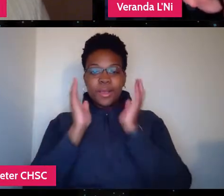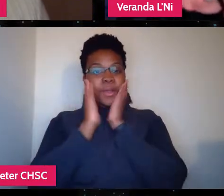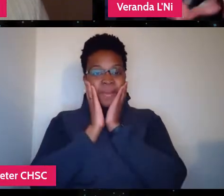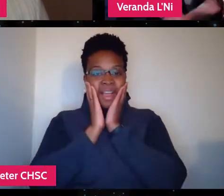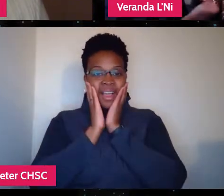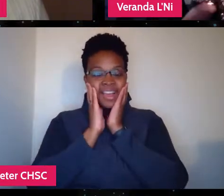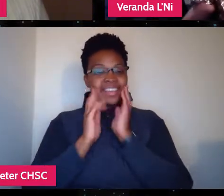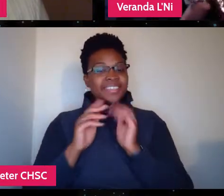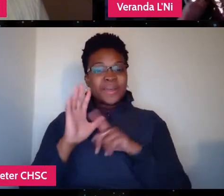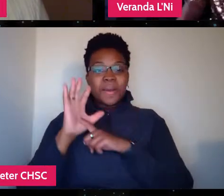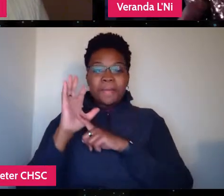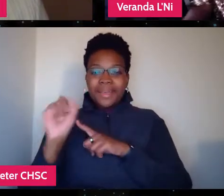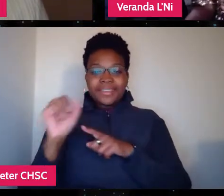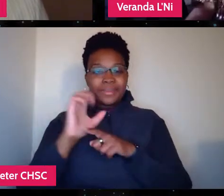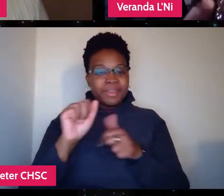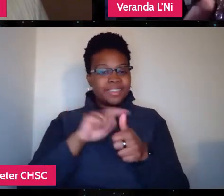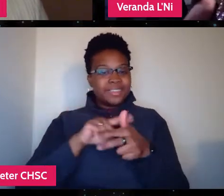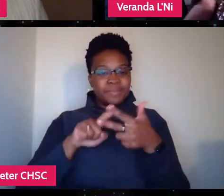amazing, amazing films.